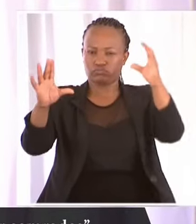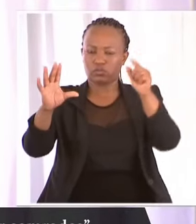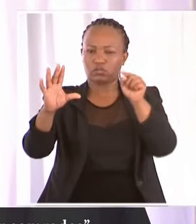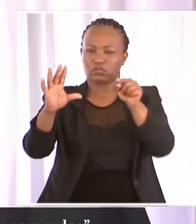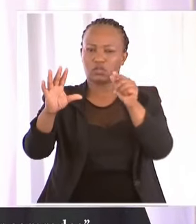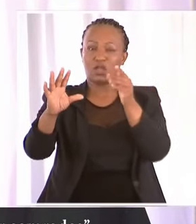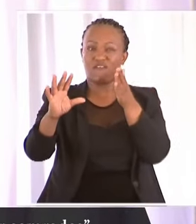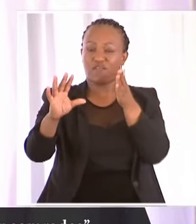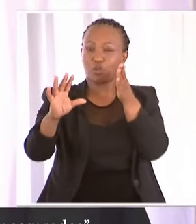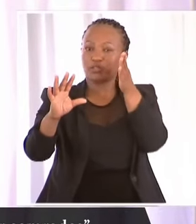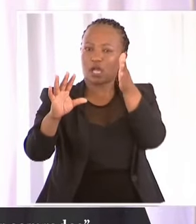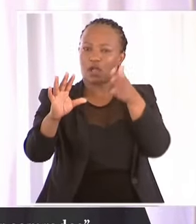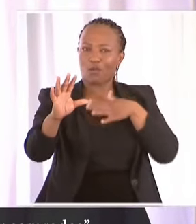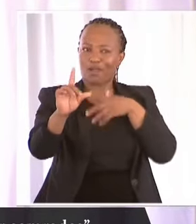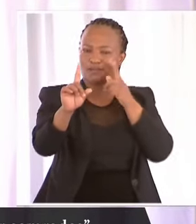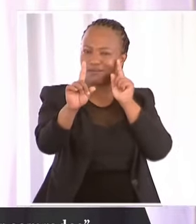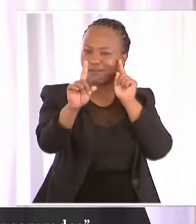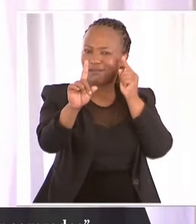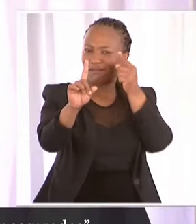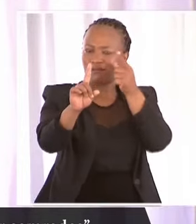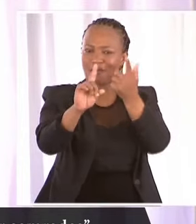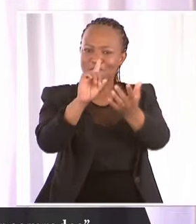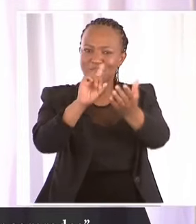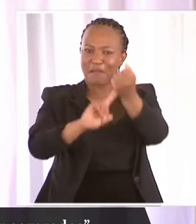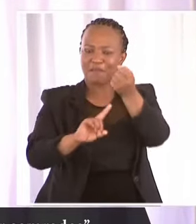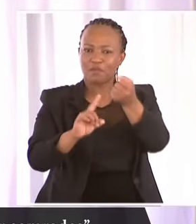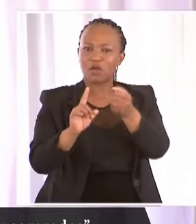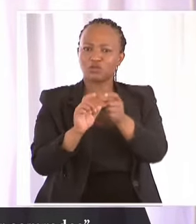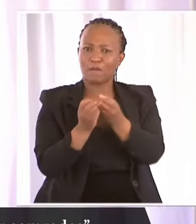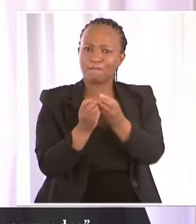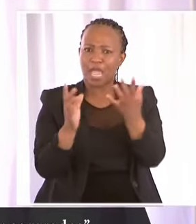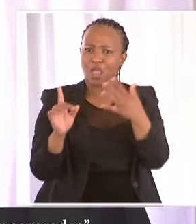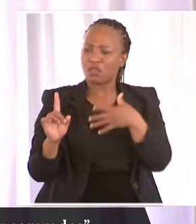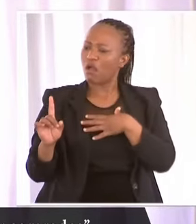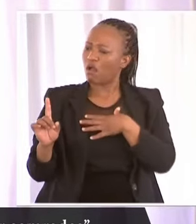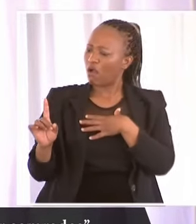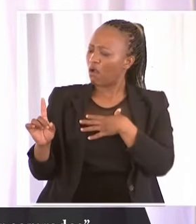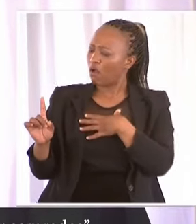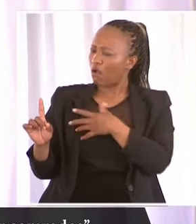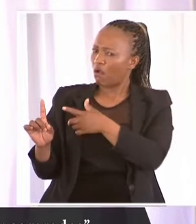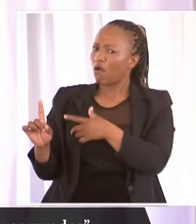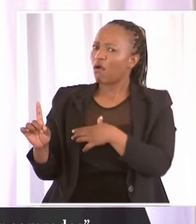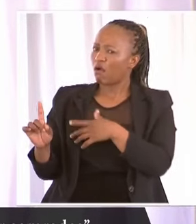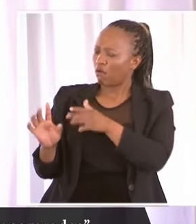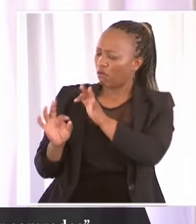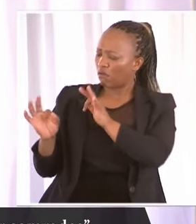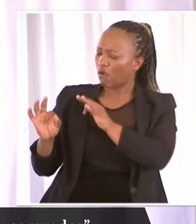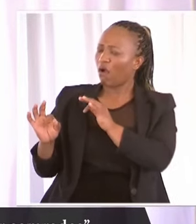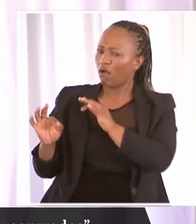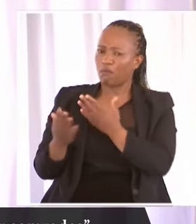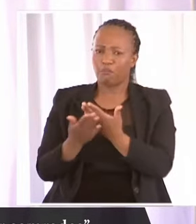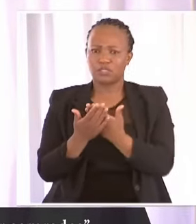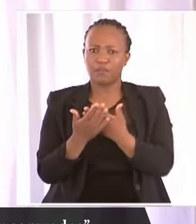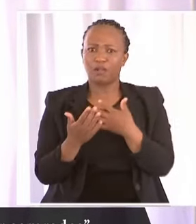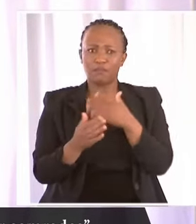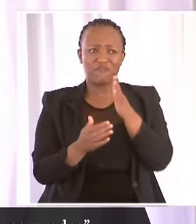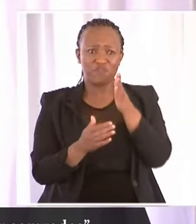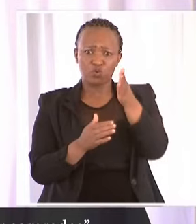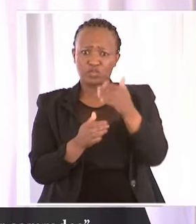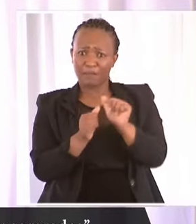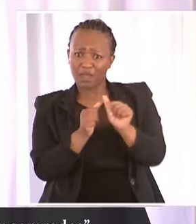that inspired many of us to believe in the possibility, yes, of a better